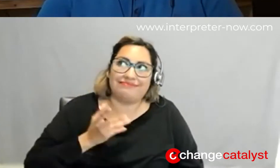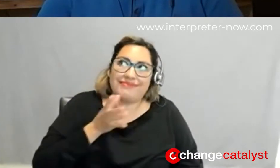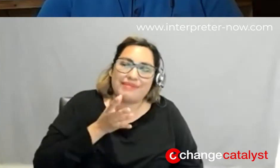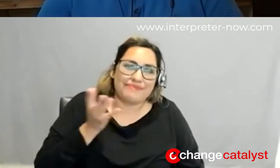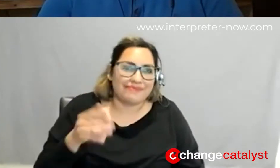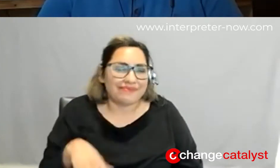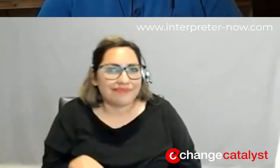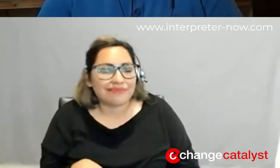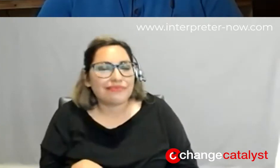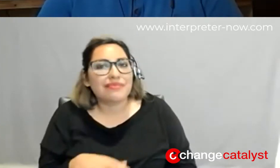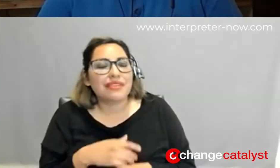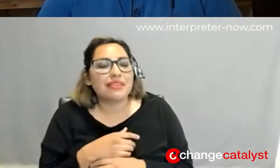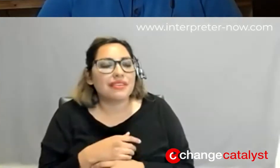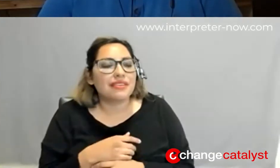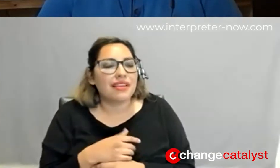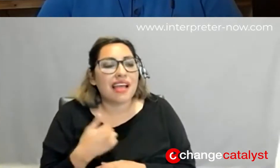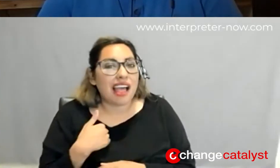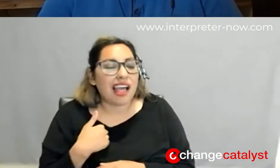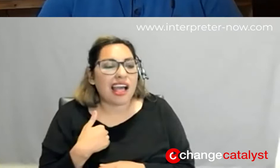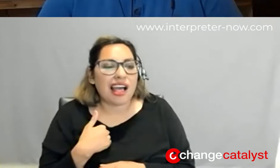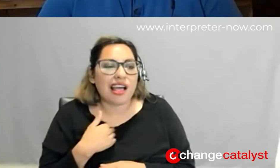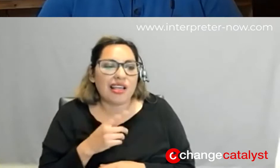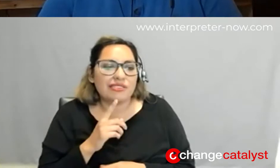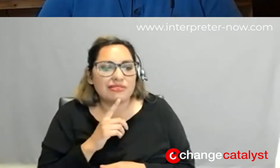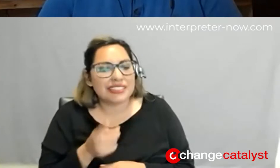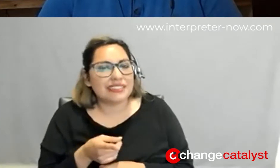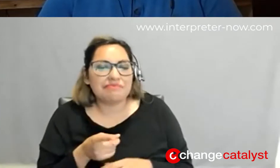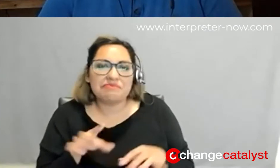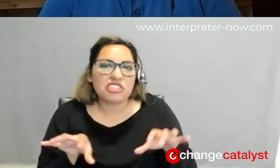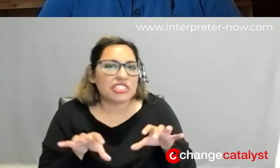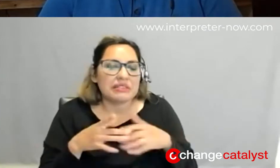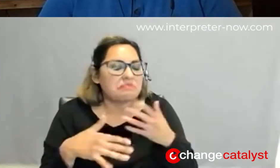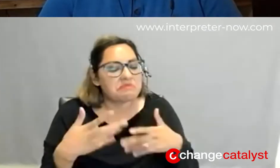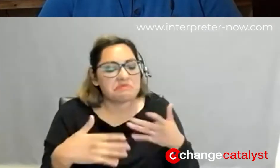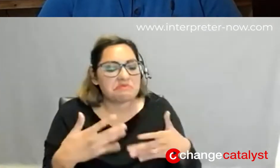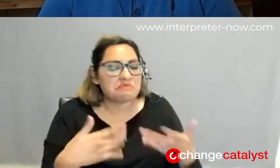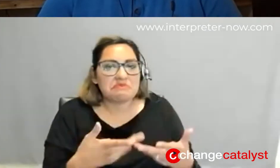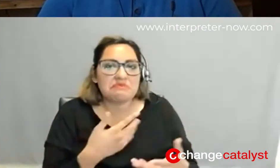But I had I was a precocious little kid, and I just did my thing. And I was into